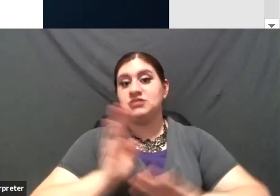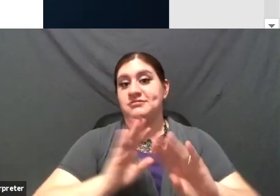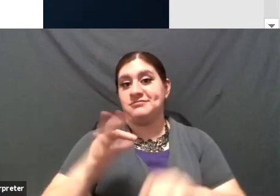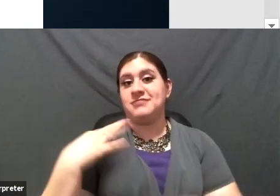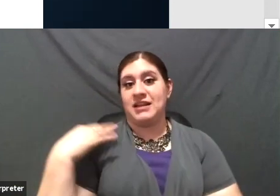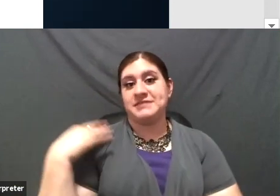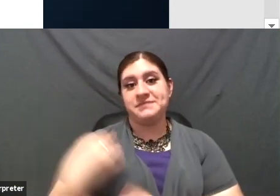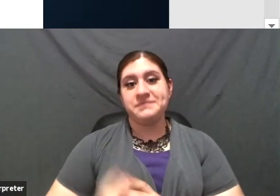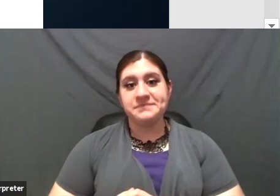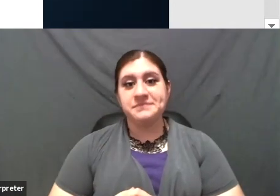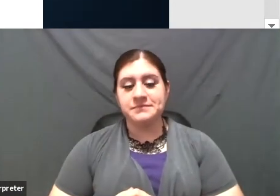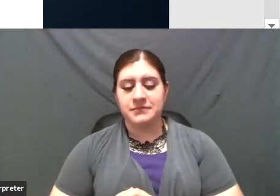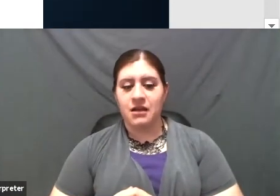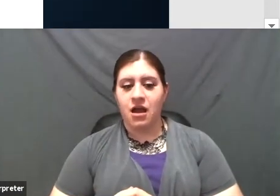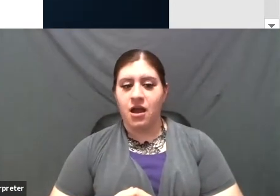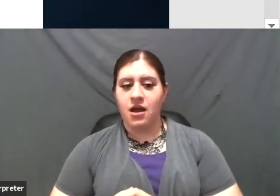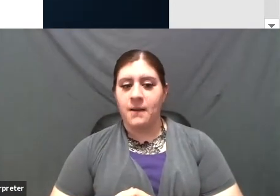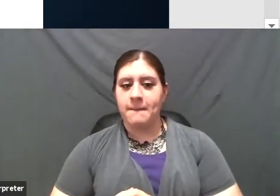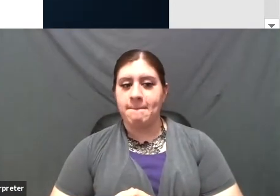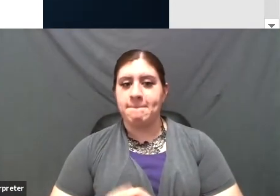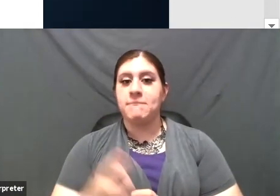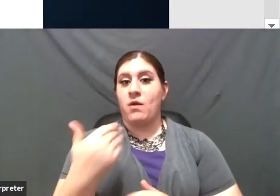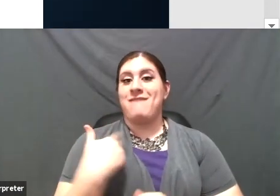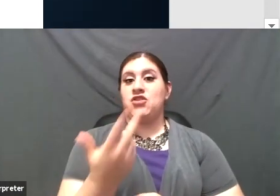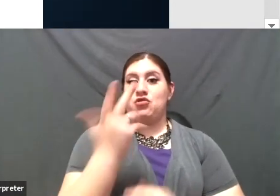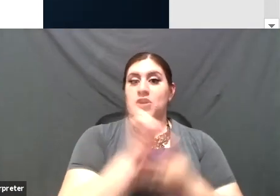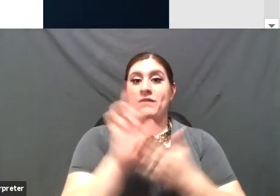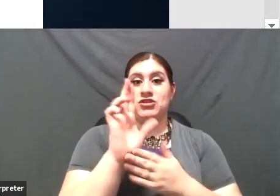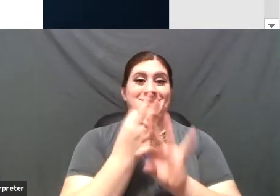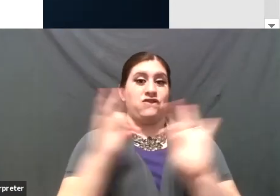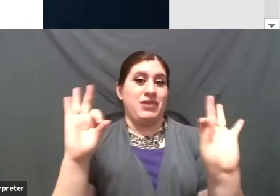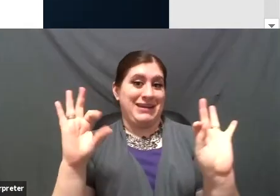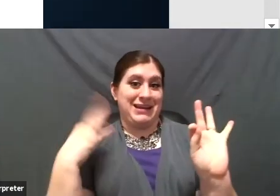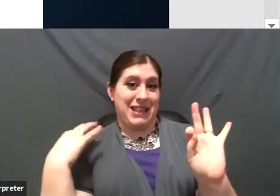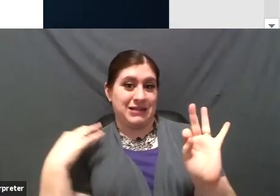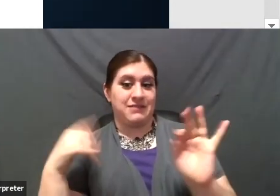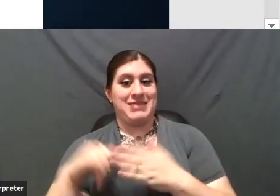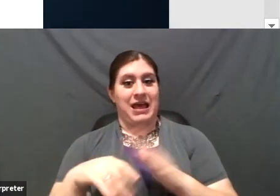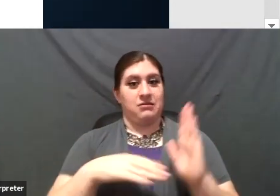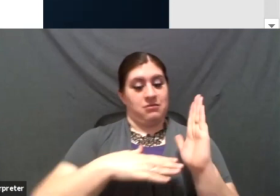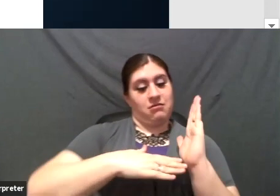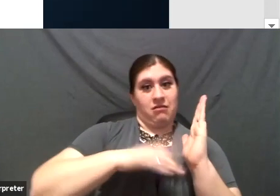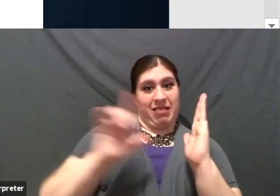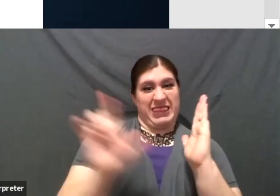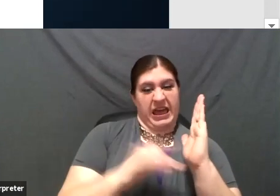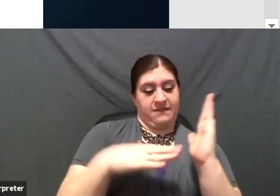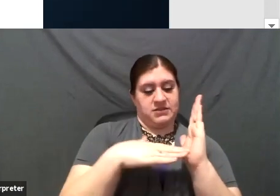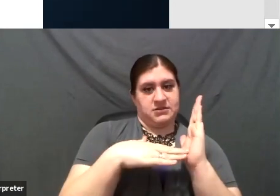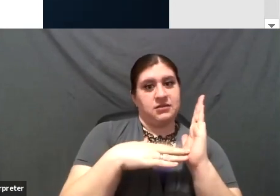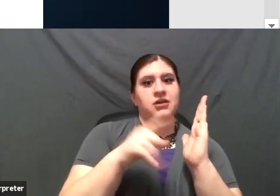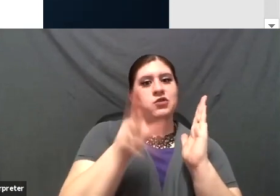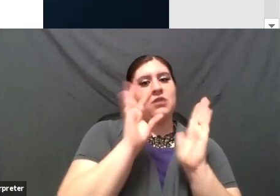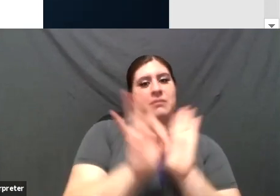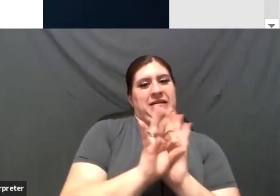electives. In addition, you have 3 university-free electives down the lower left, and you will almost always choose